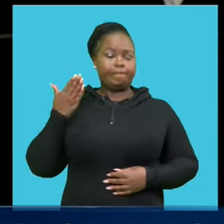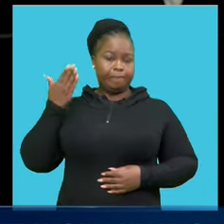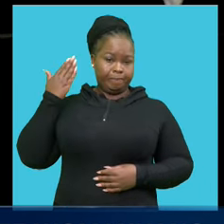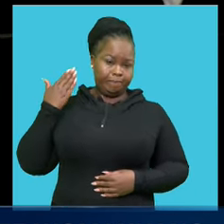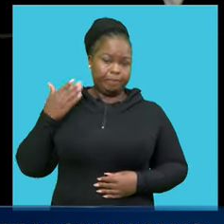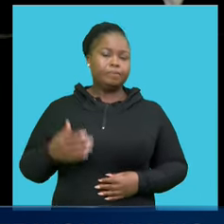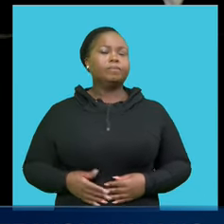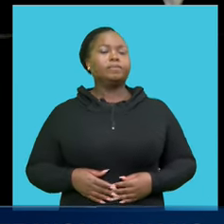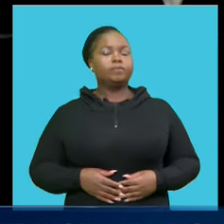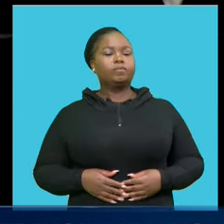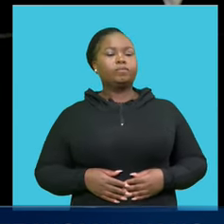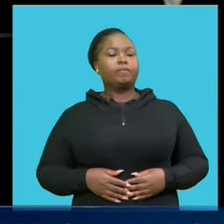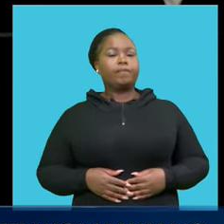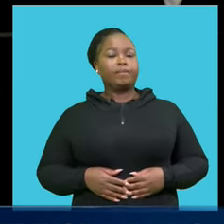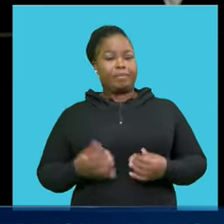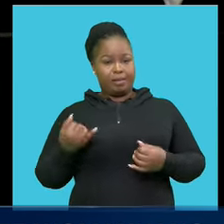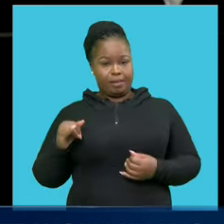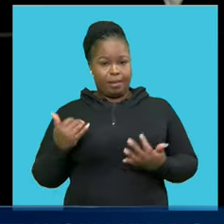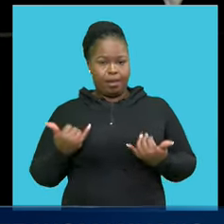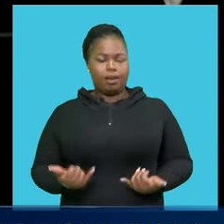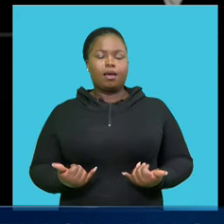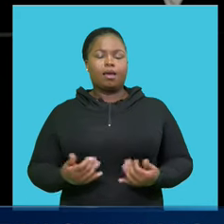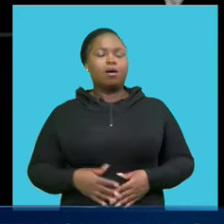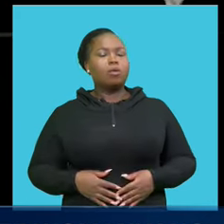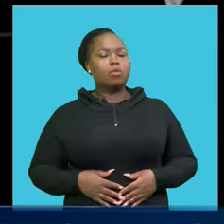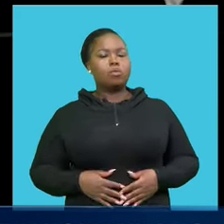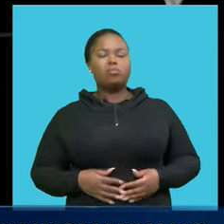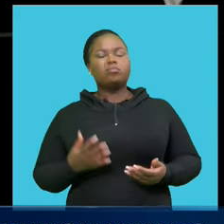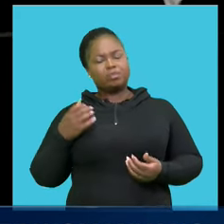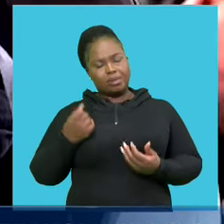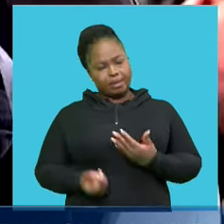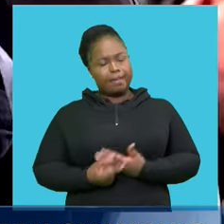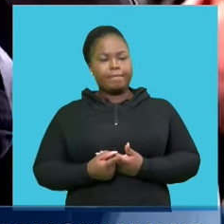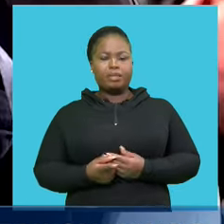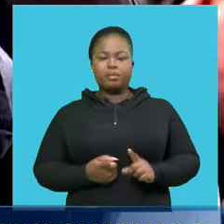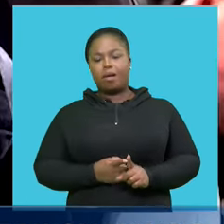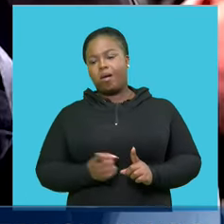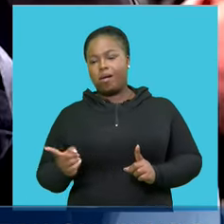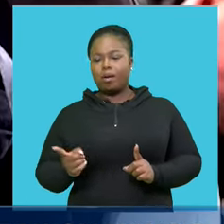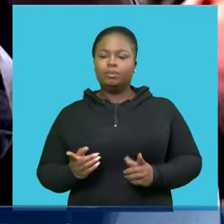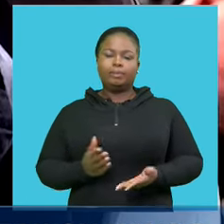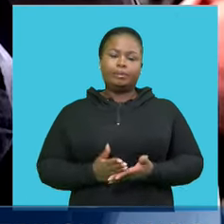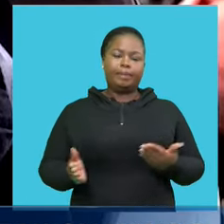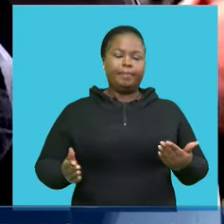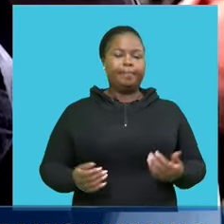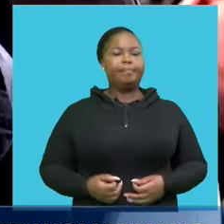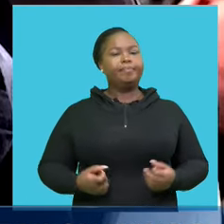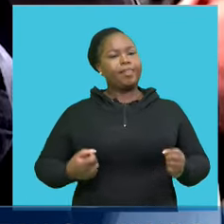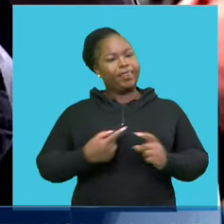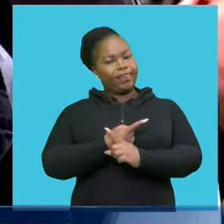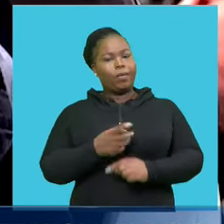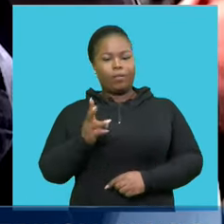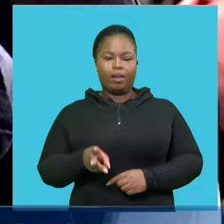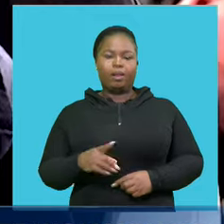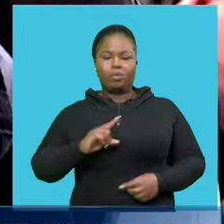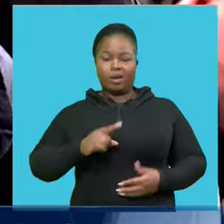will continue to have points of divergence as the spirited nature of this debate